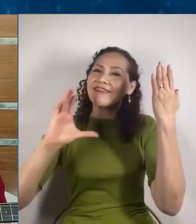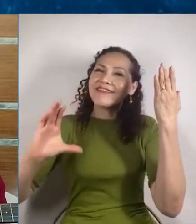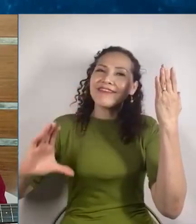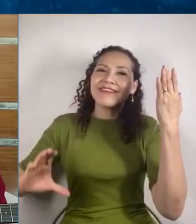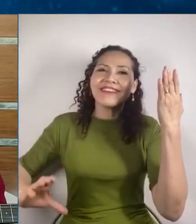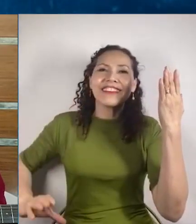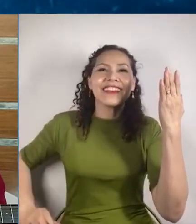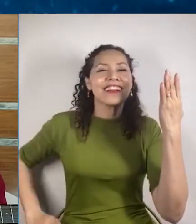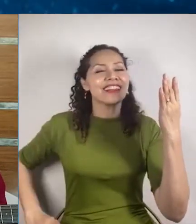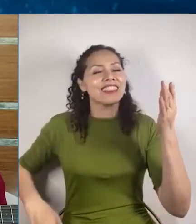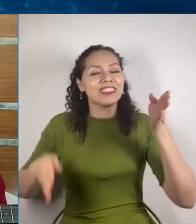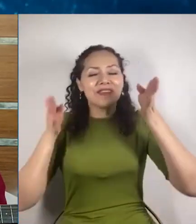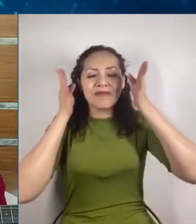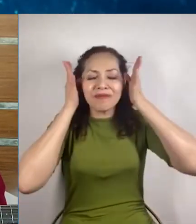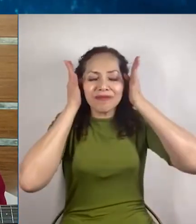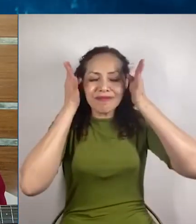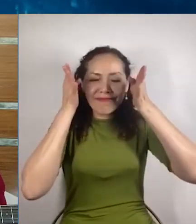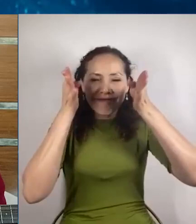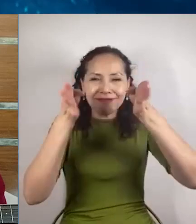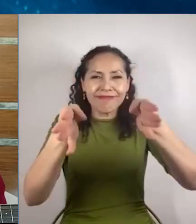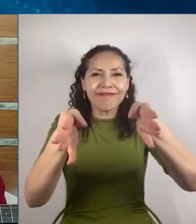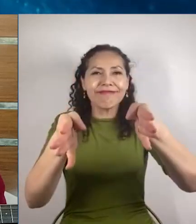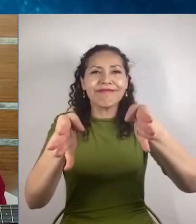that Christ has